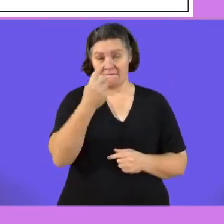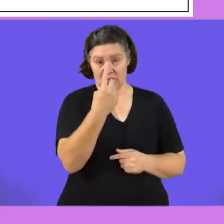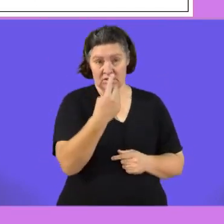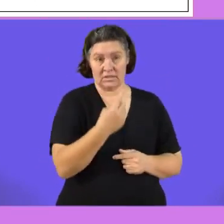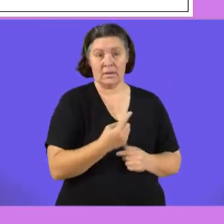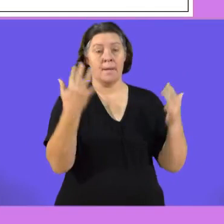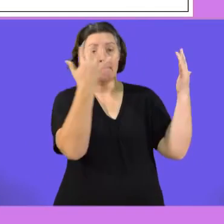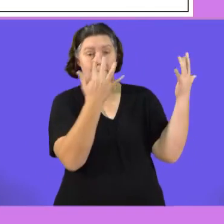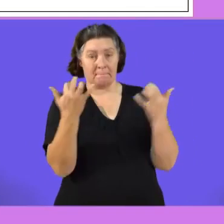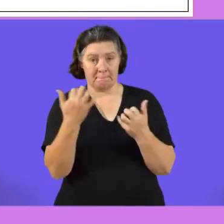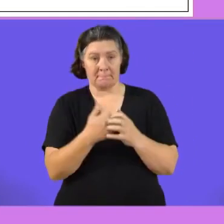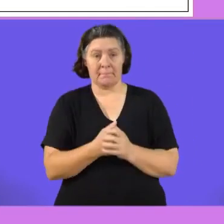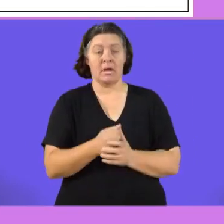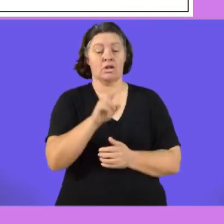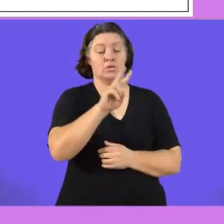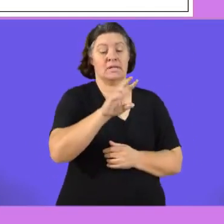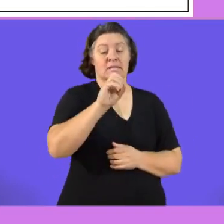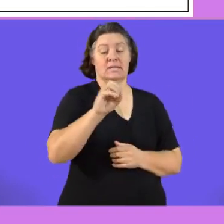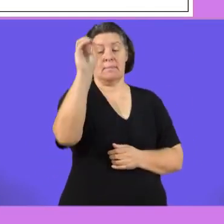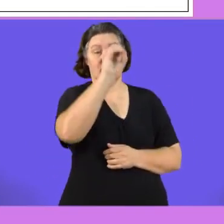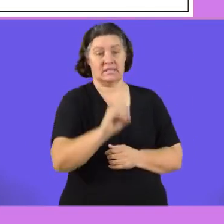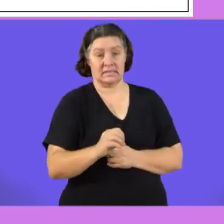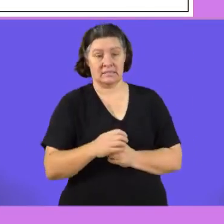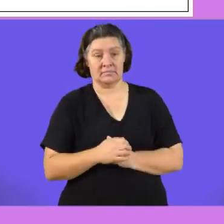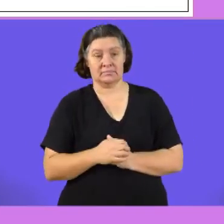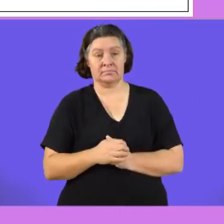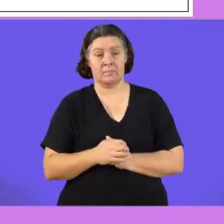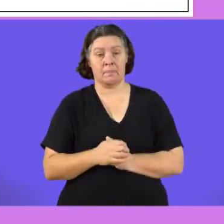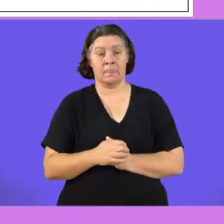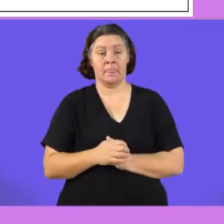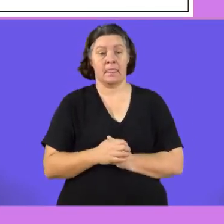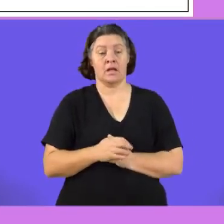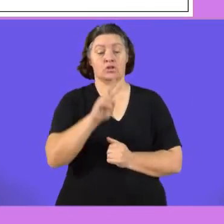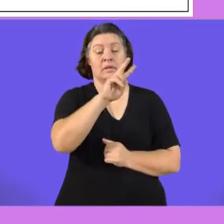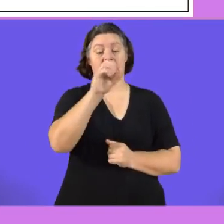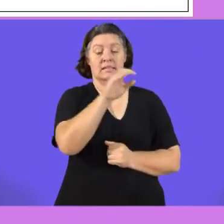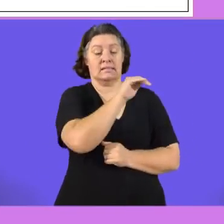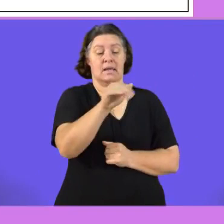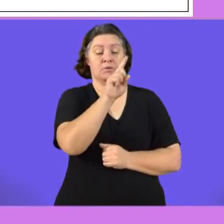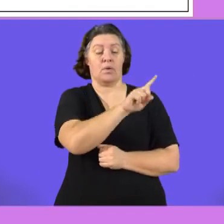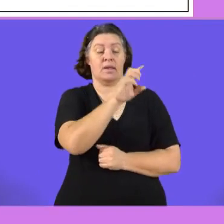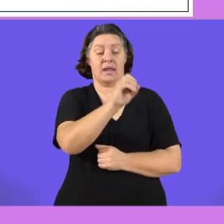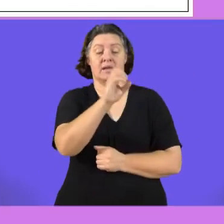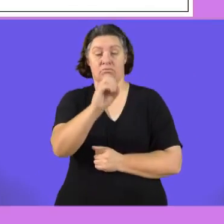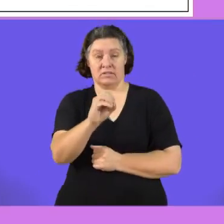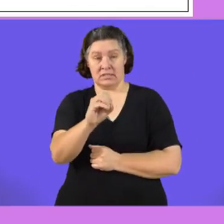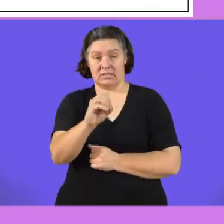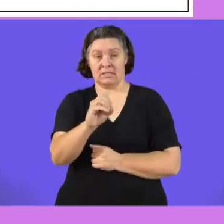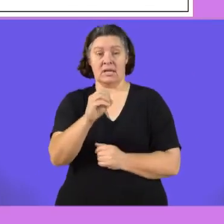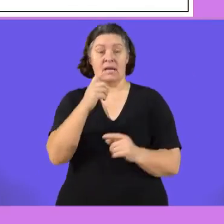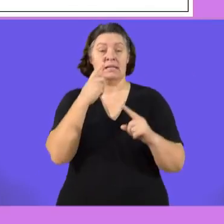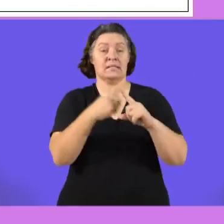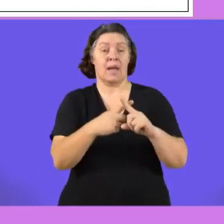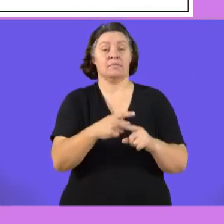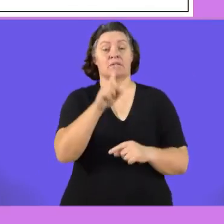1,299. So first of all, I'm going to calculate 20% of, means I multiply, of the